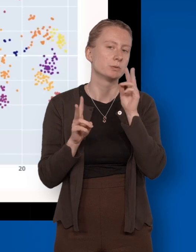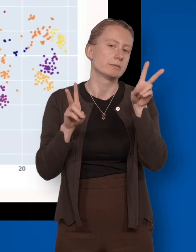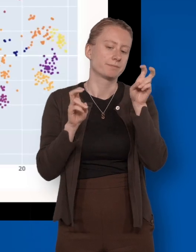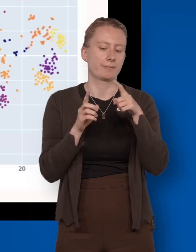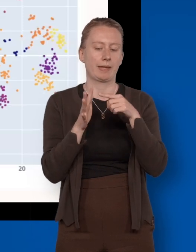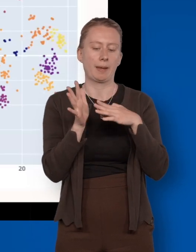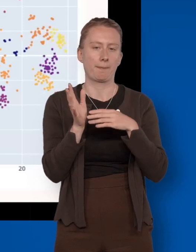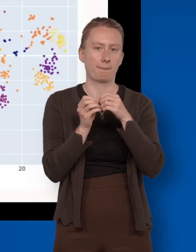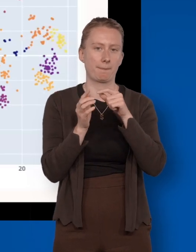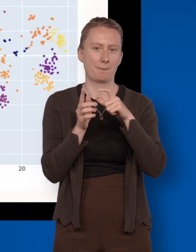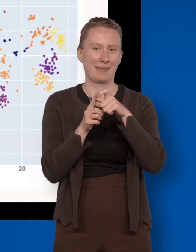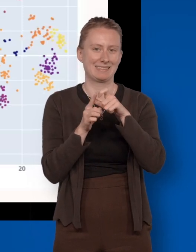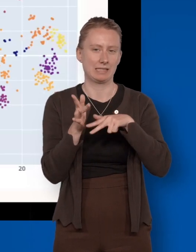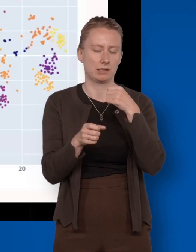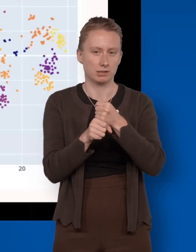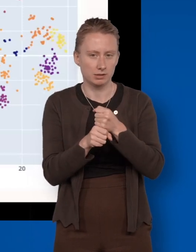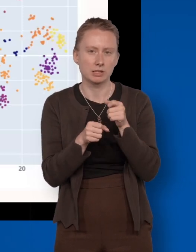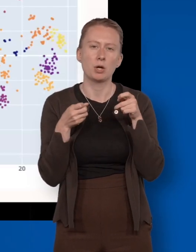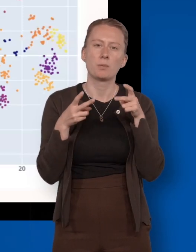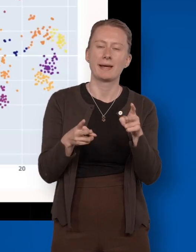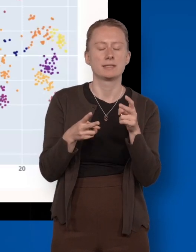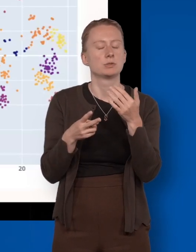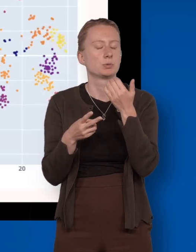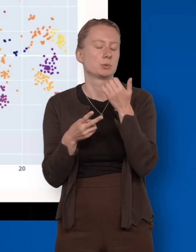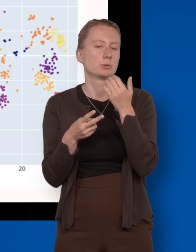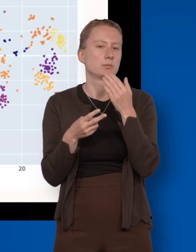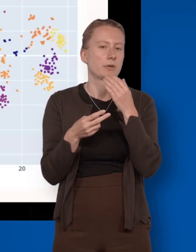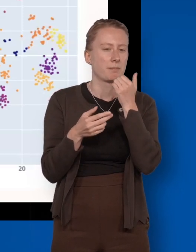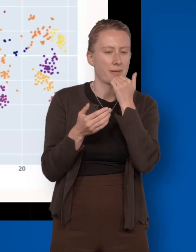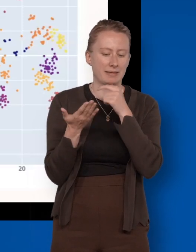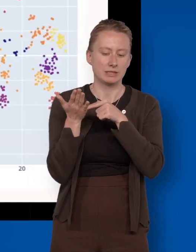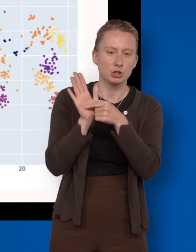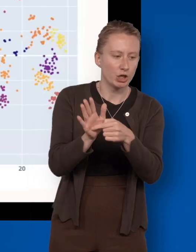sort of mathematically represent texts